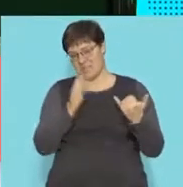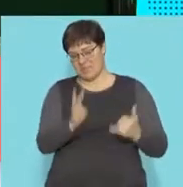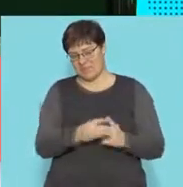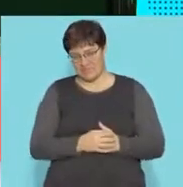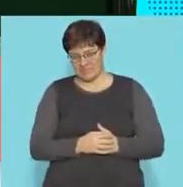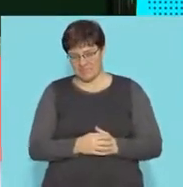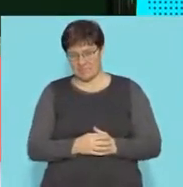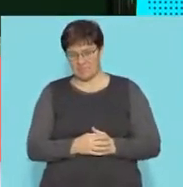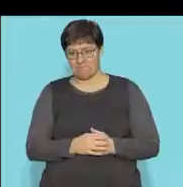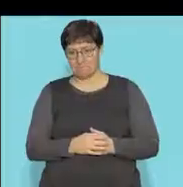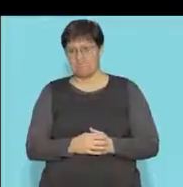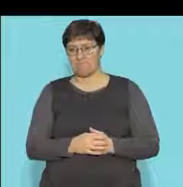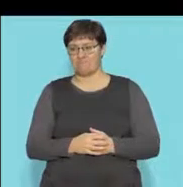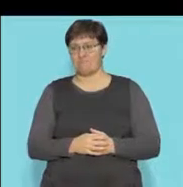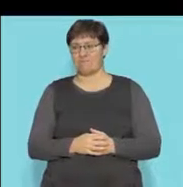help you today.